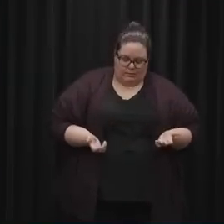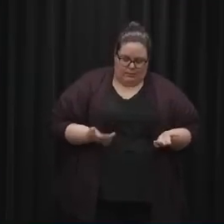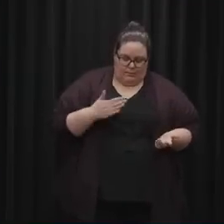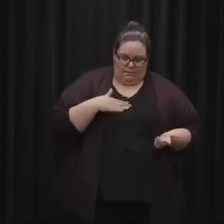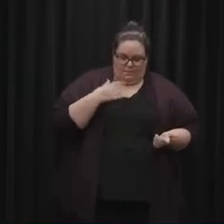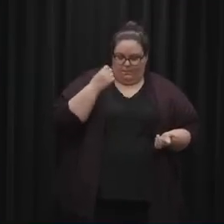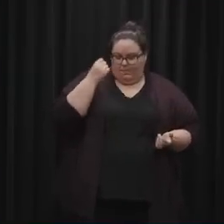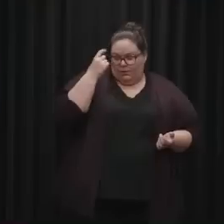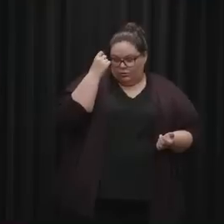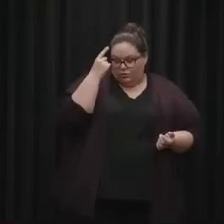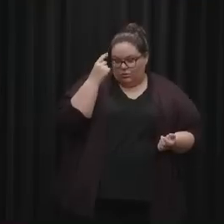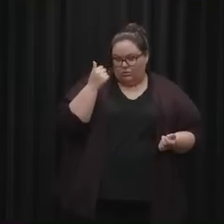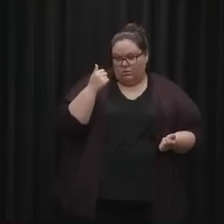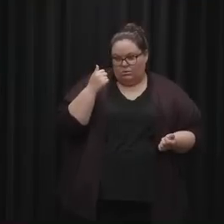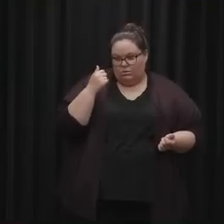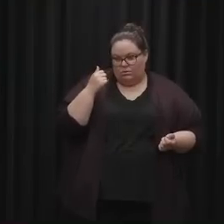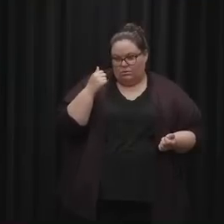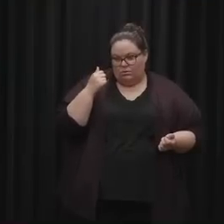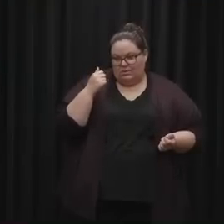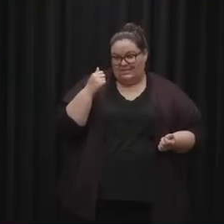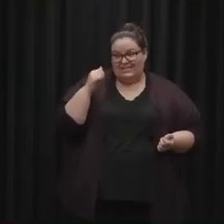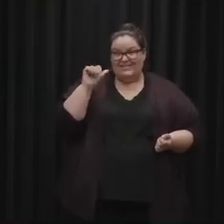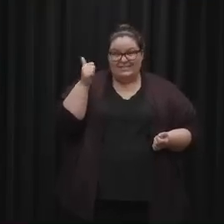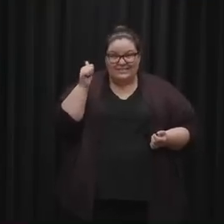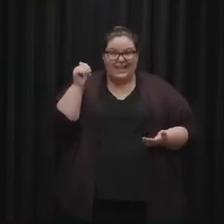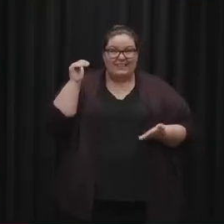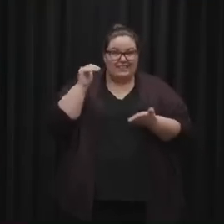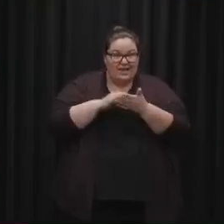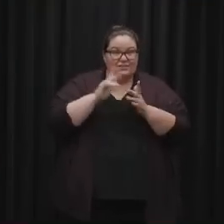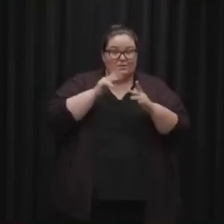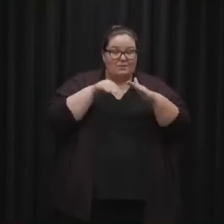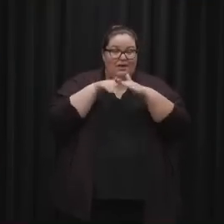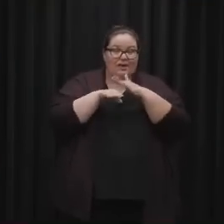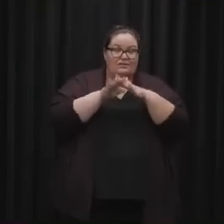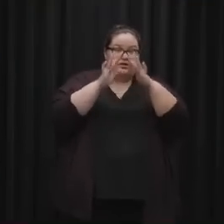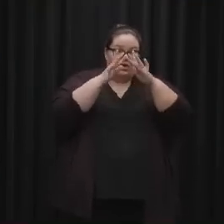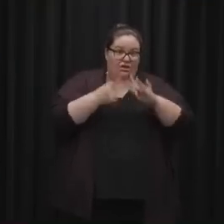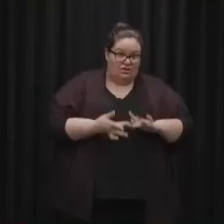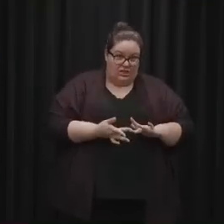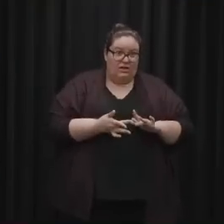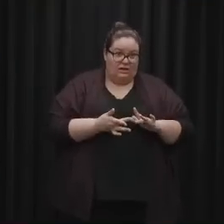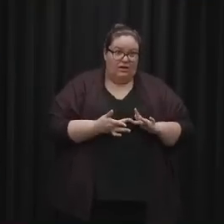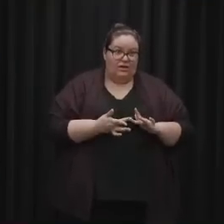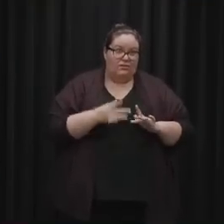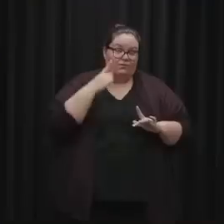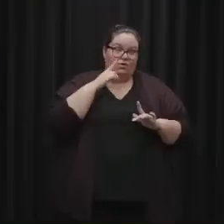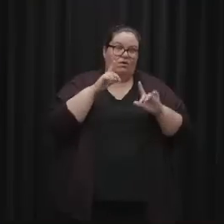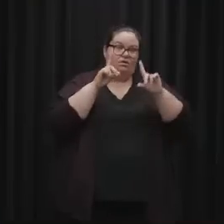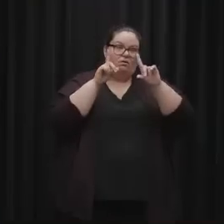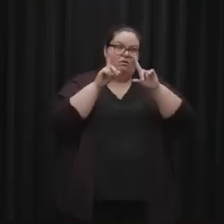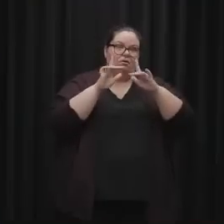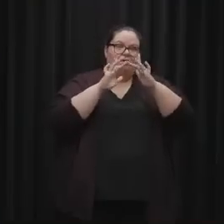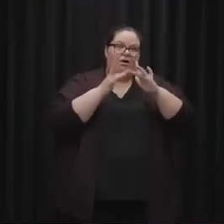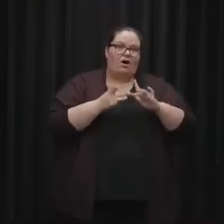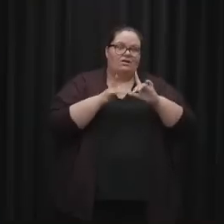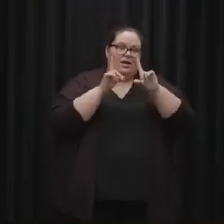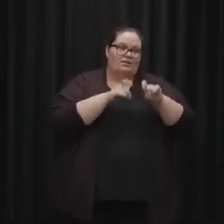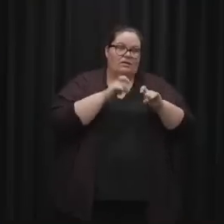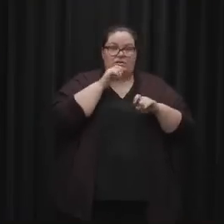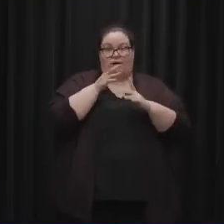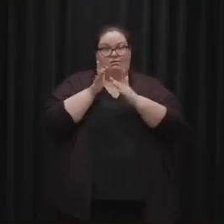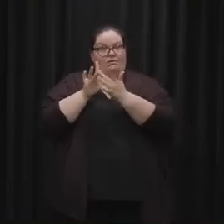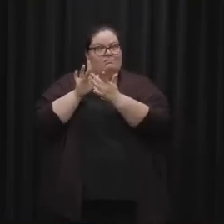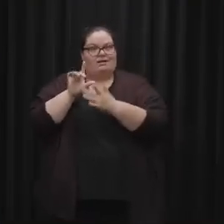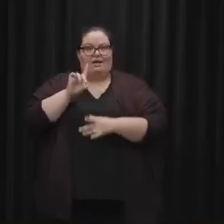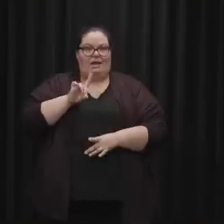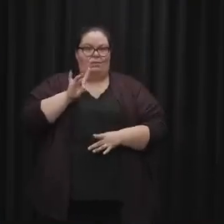my understanding is that we've had 10,000 hits online for those online assessments that didn't have to go through